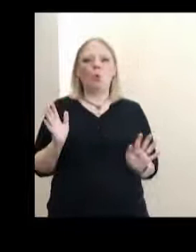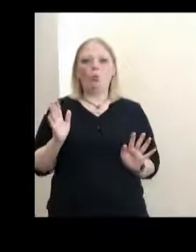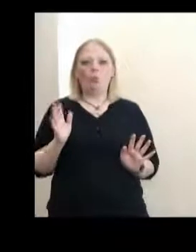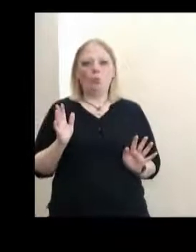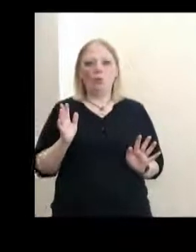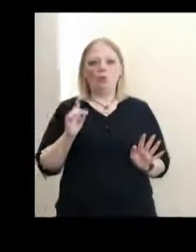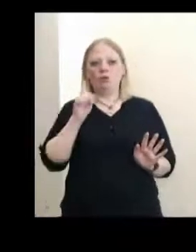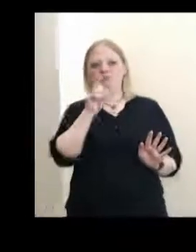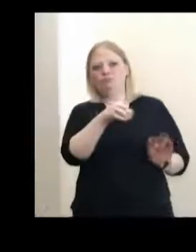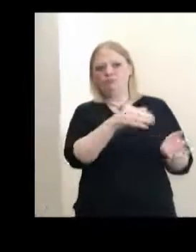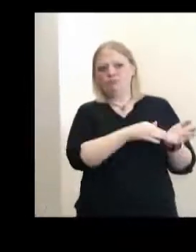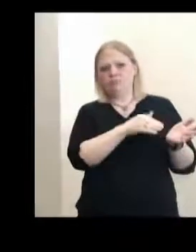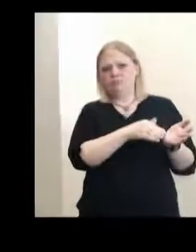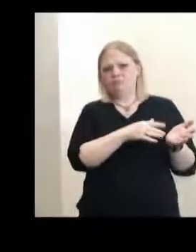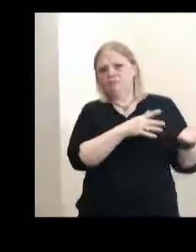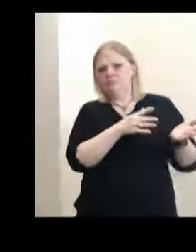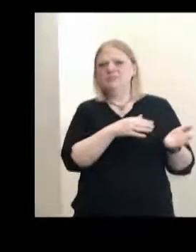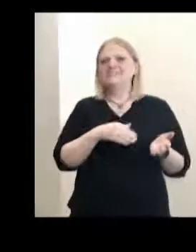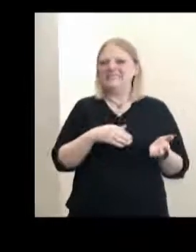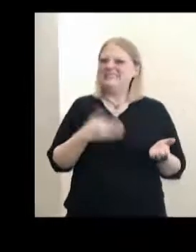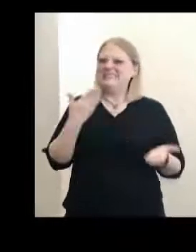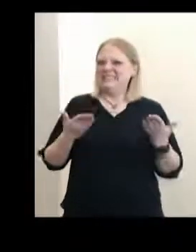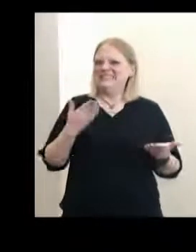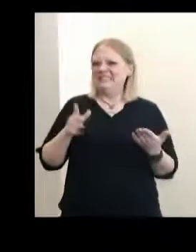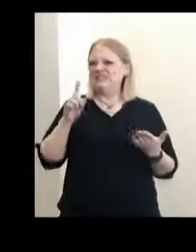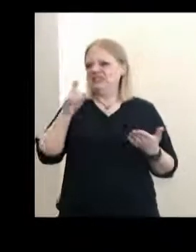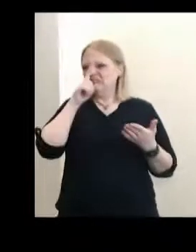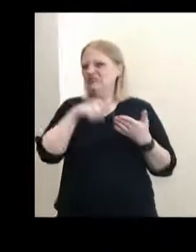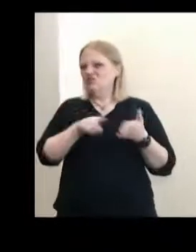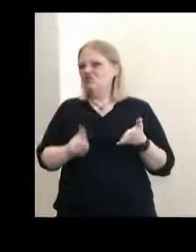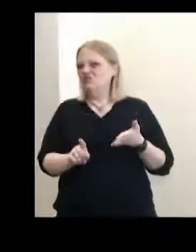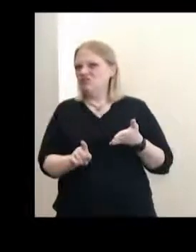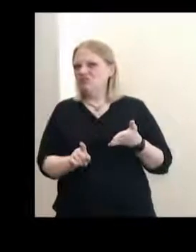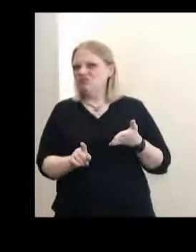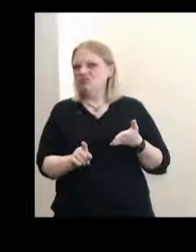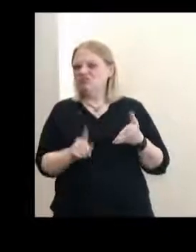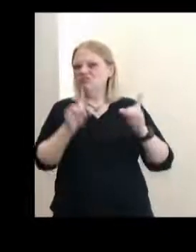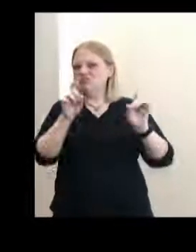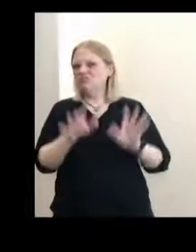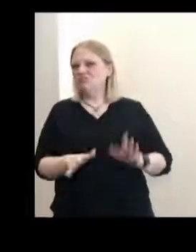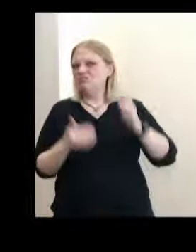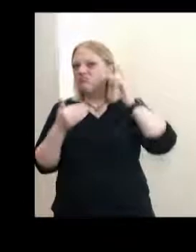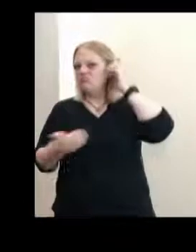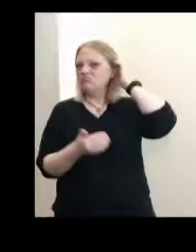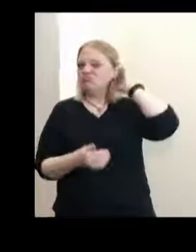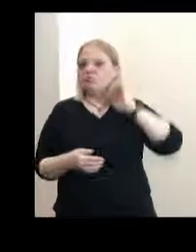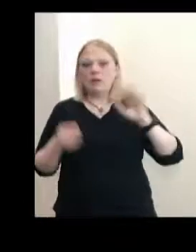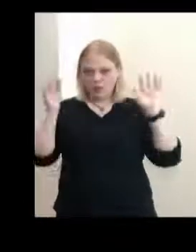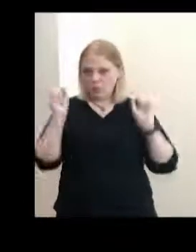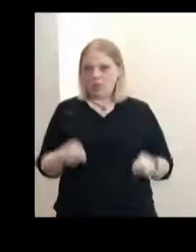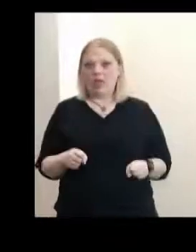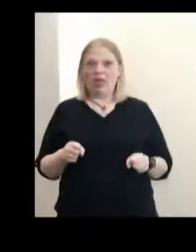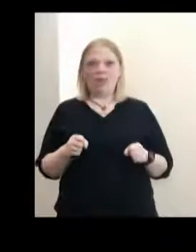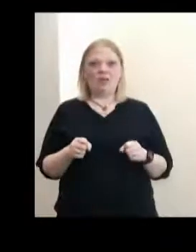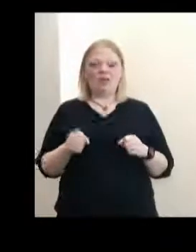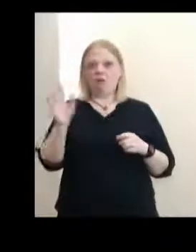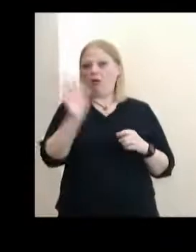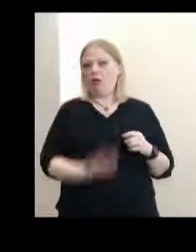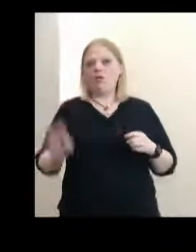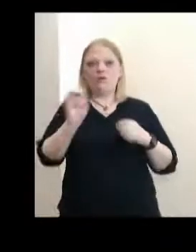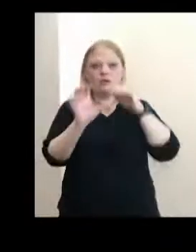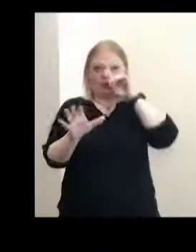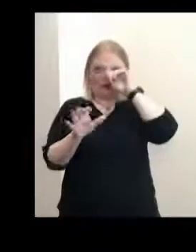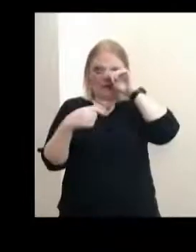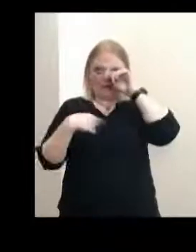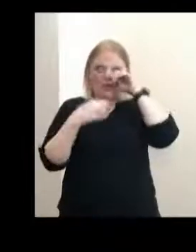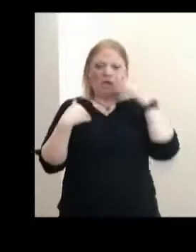healthcare provider says, you know, you should probably just check that you have a test. You can get testing throughout Erie County. We have a